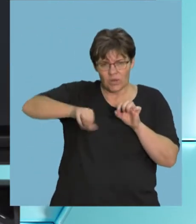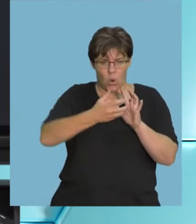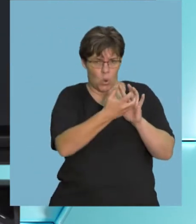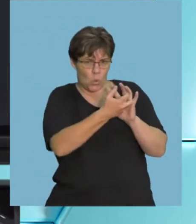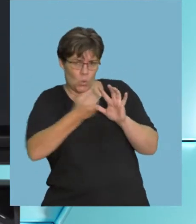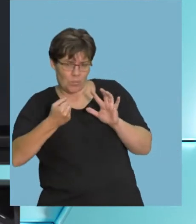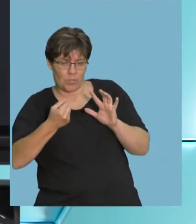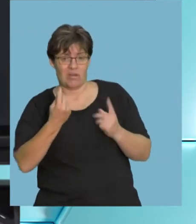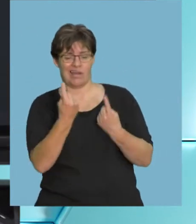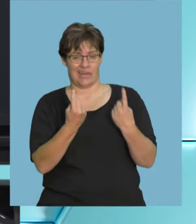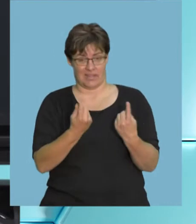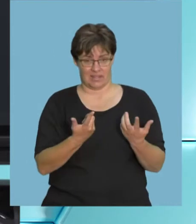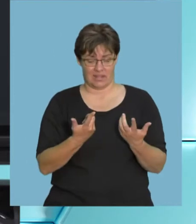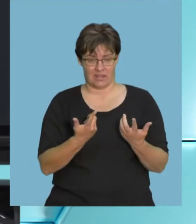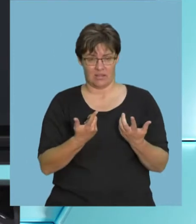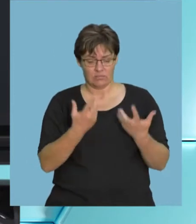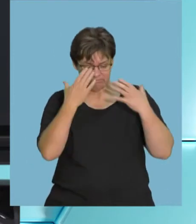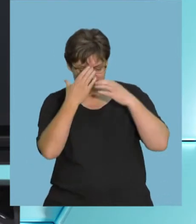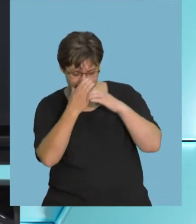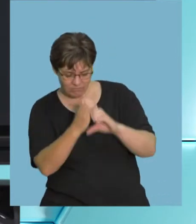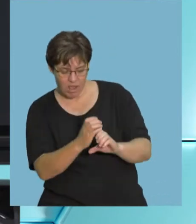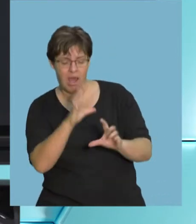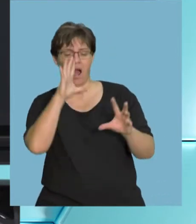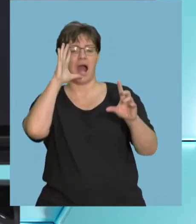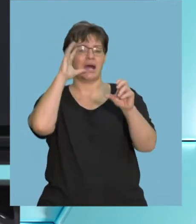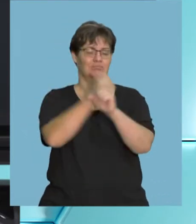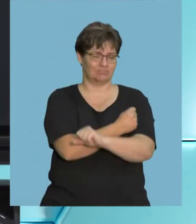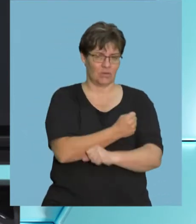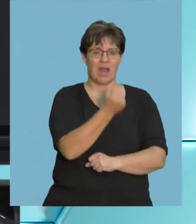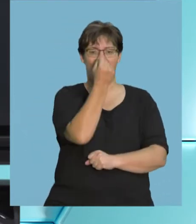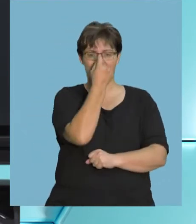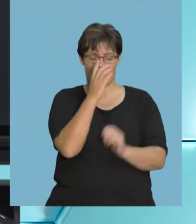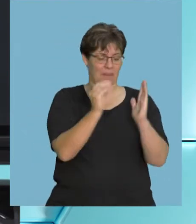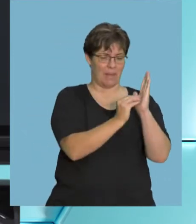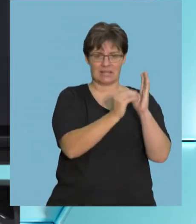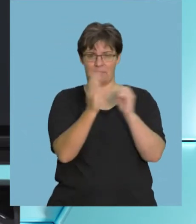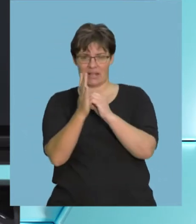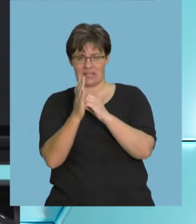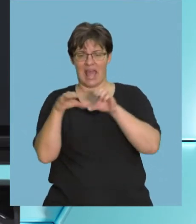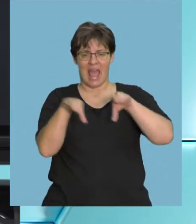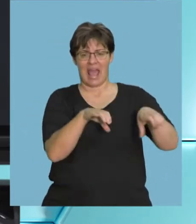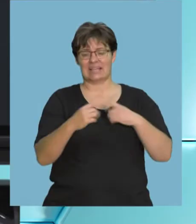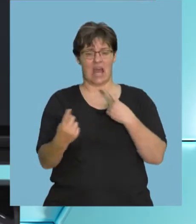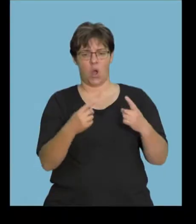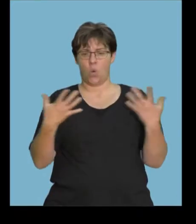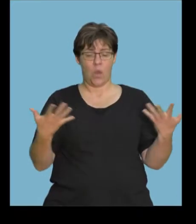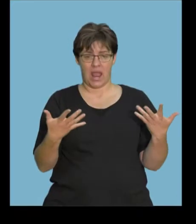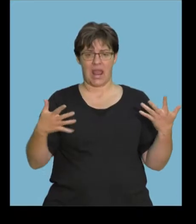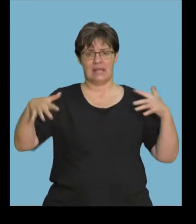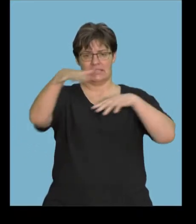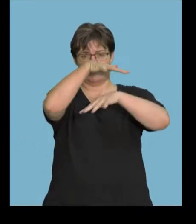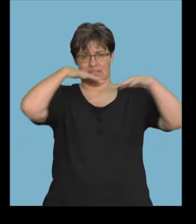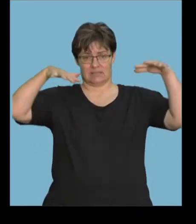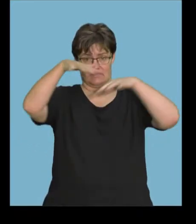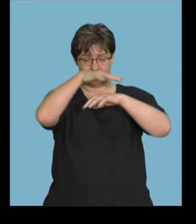pull. This will obviously, as we zoom in, would understand how two magnets interact with each other in space. All right.